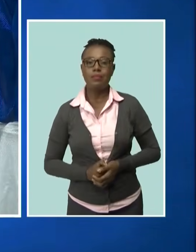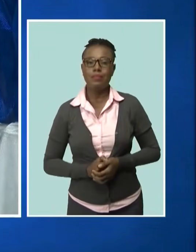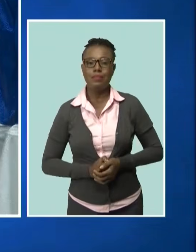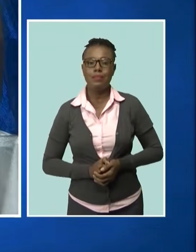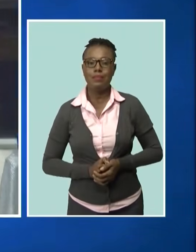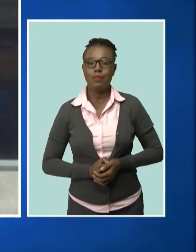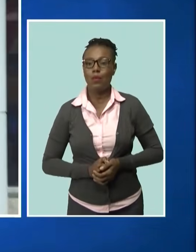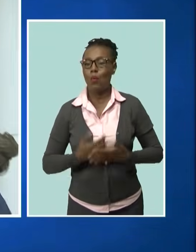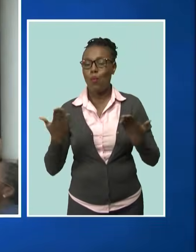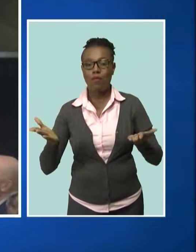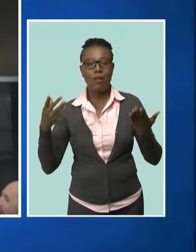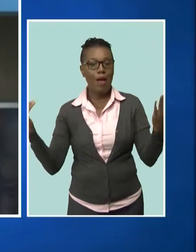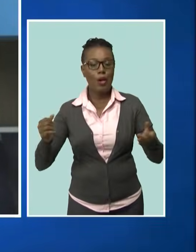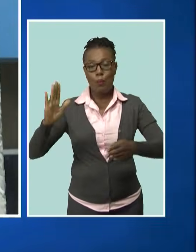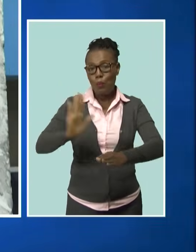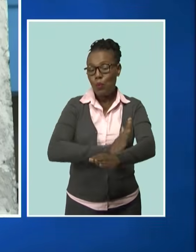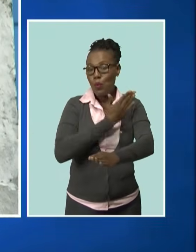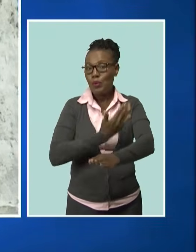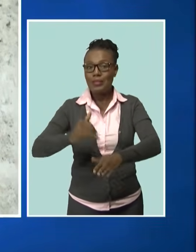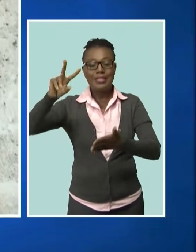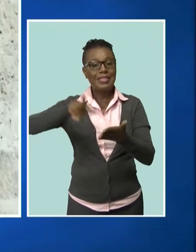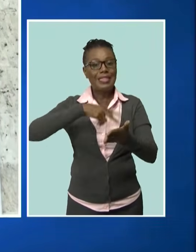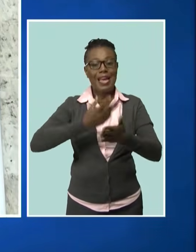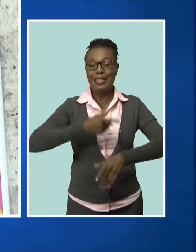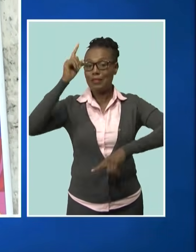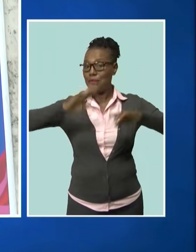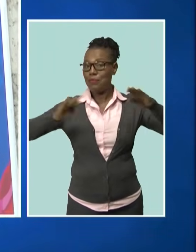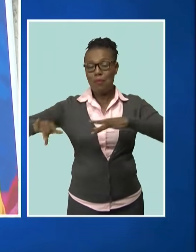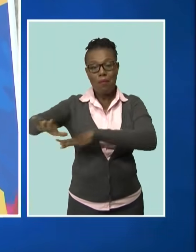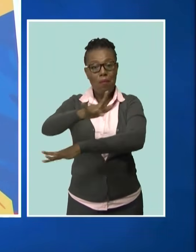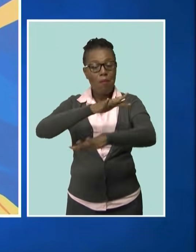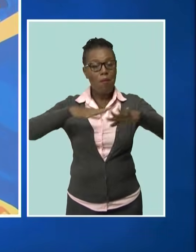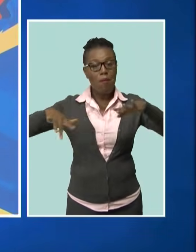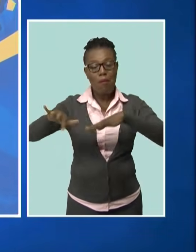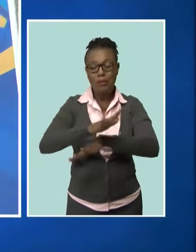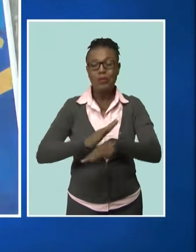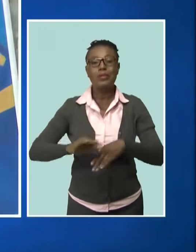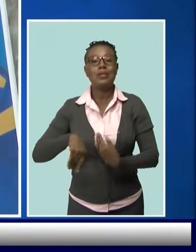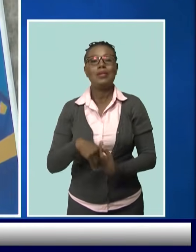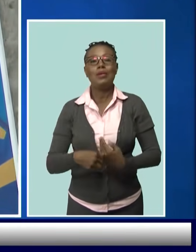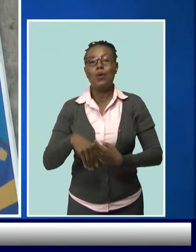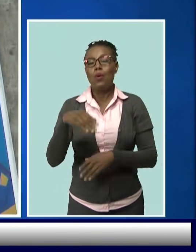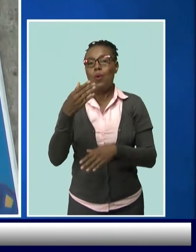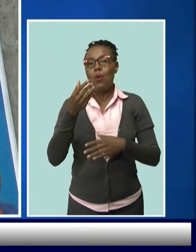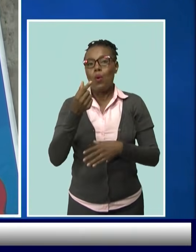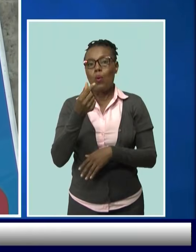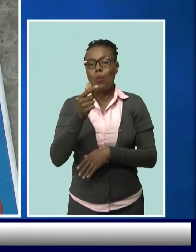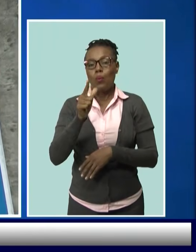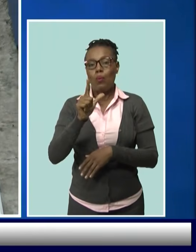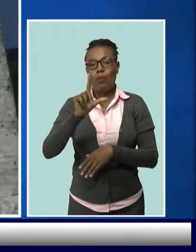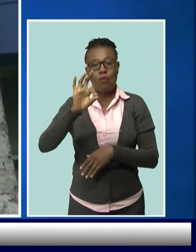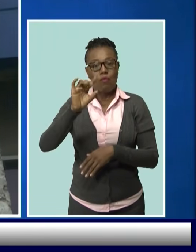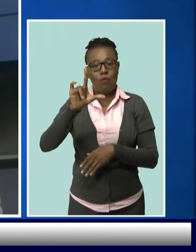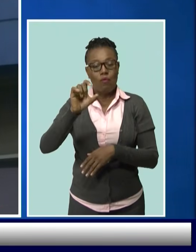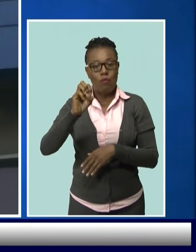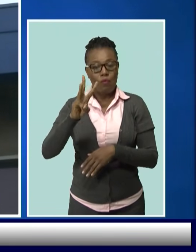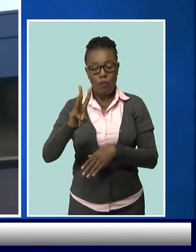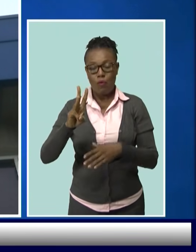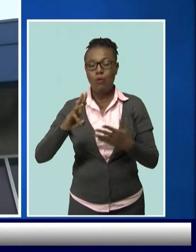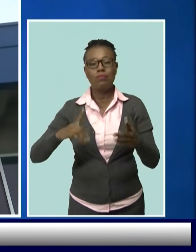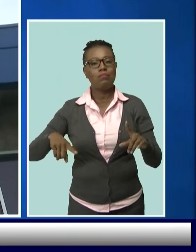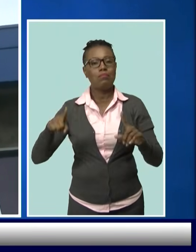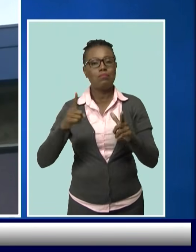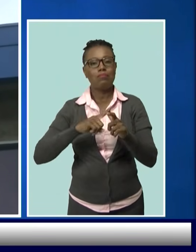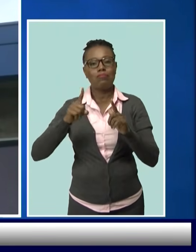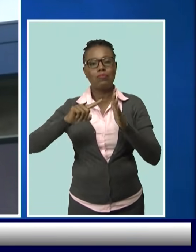With much pomp and flair, Flow Barbados launched Flow 5G Plus in Barbados, marking a first for the island.